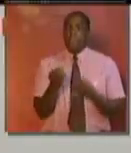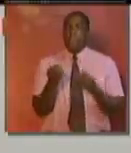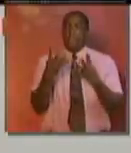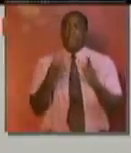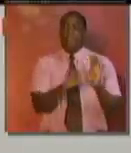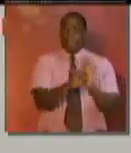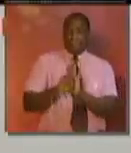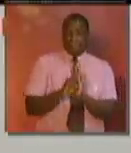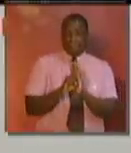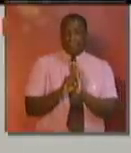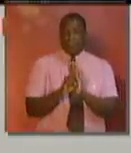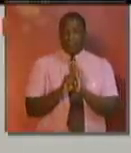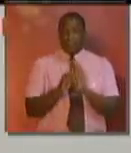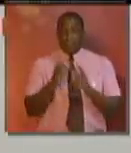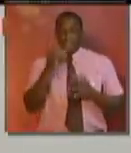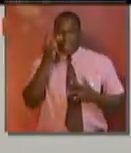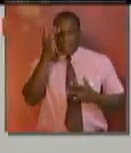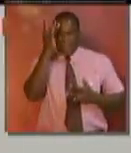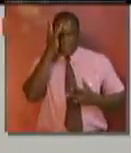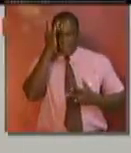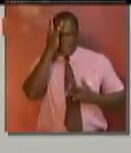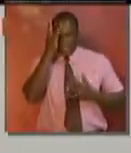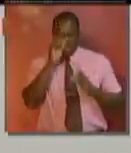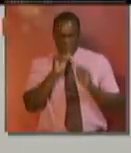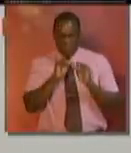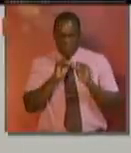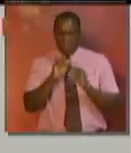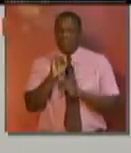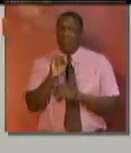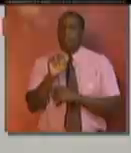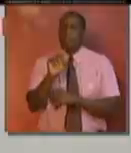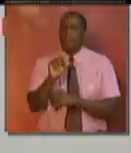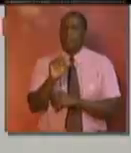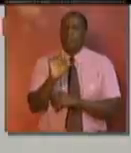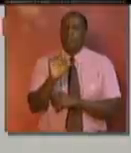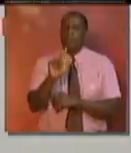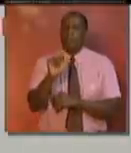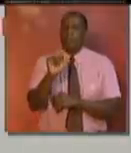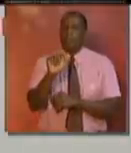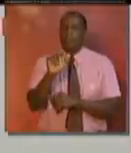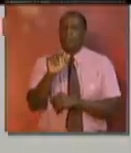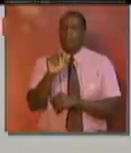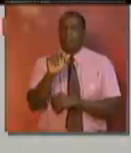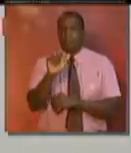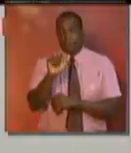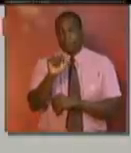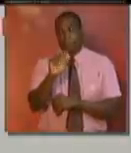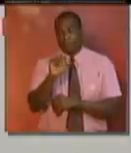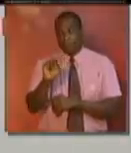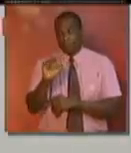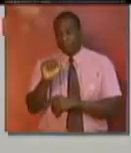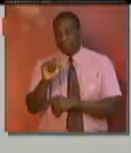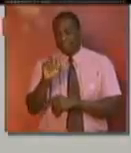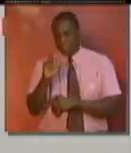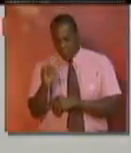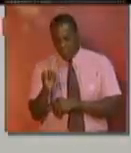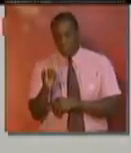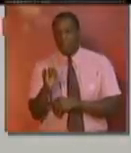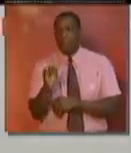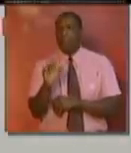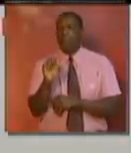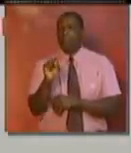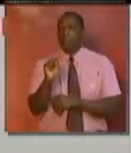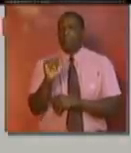children. And she has indicated that, yes, we have had a few cases. The updated numbers will be best provided by